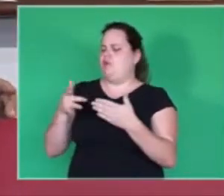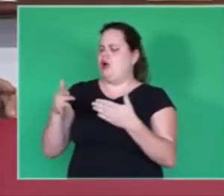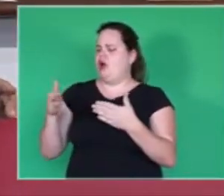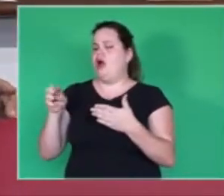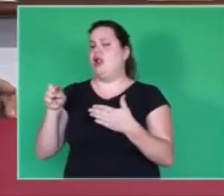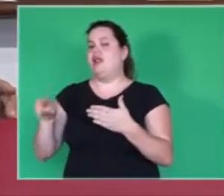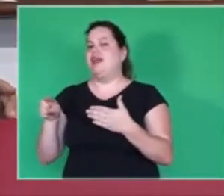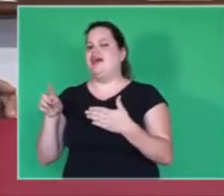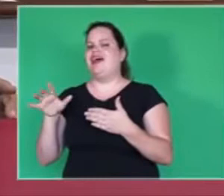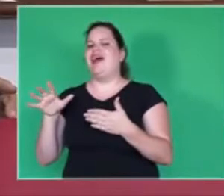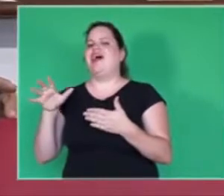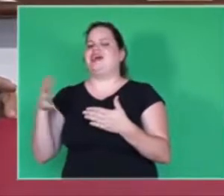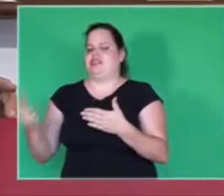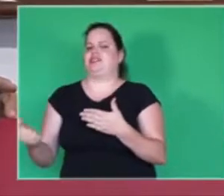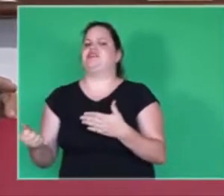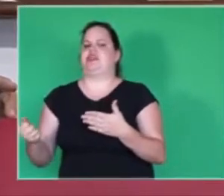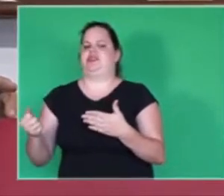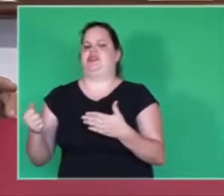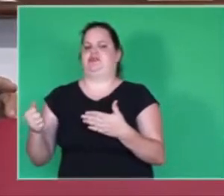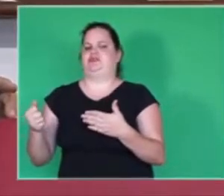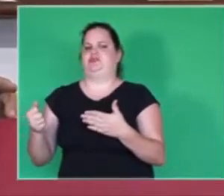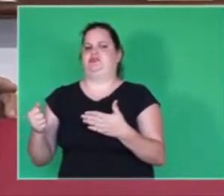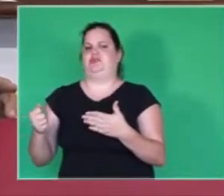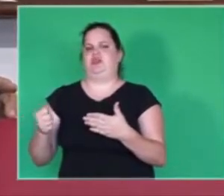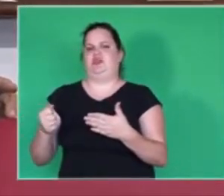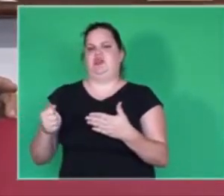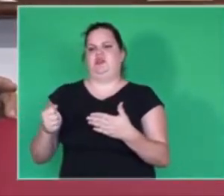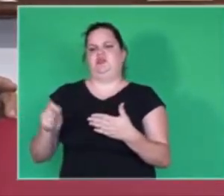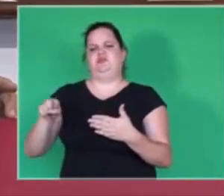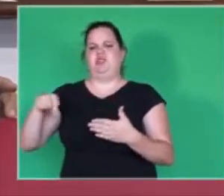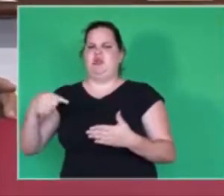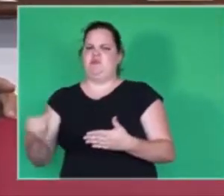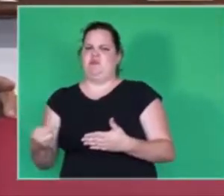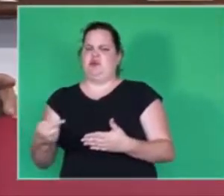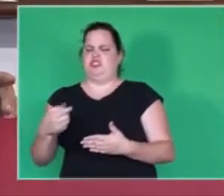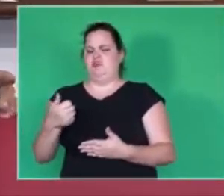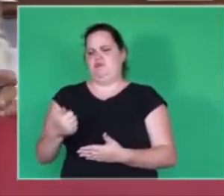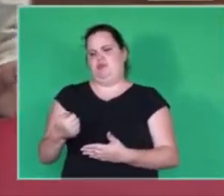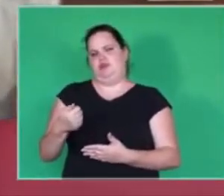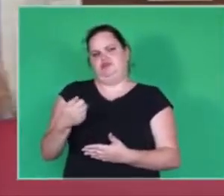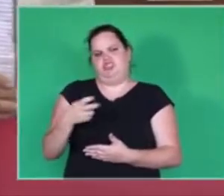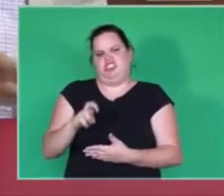later on after the Council of Trent in 1570.